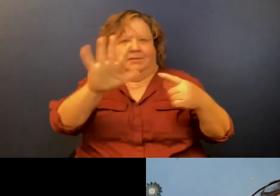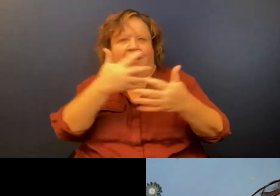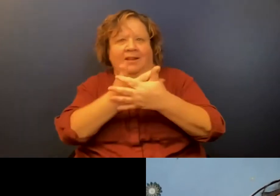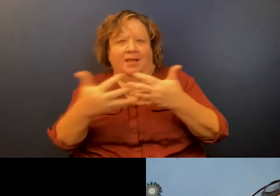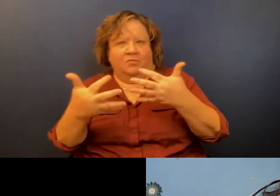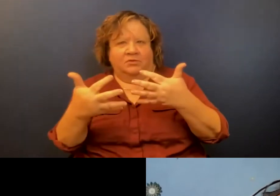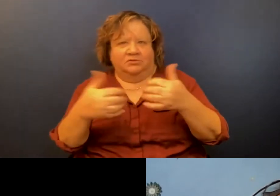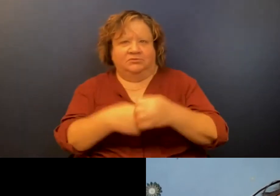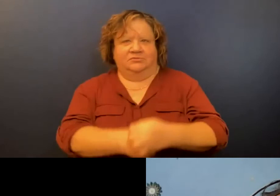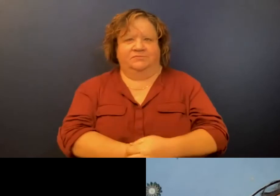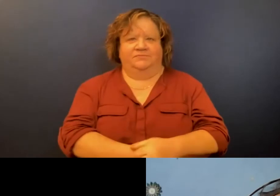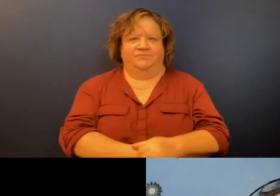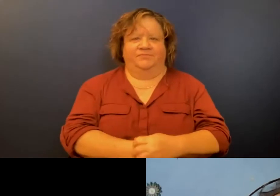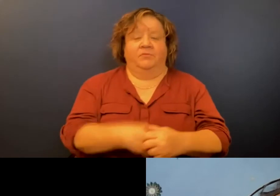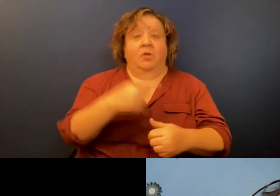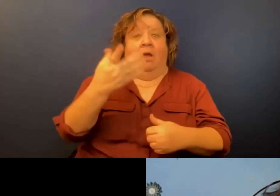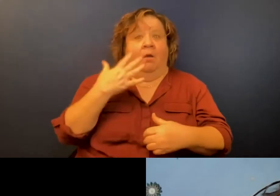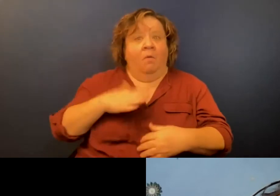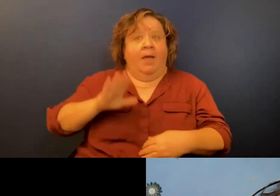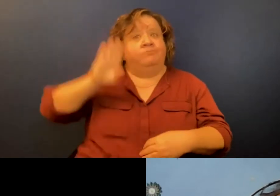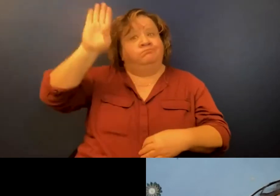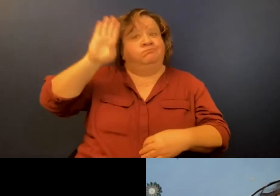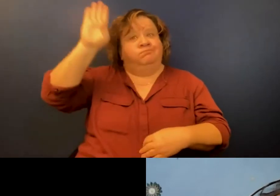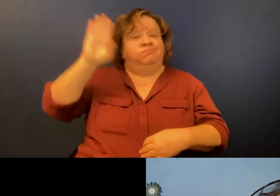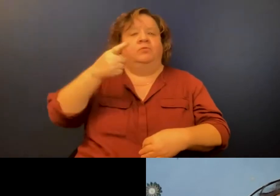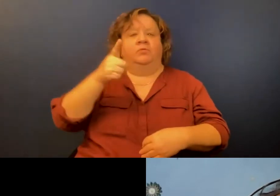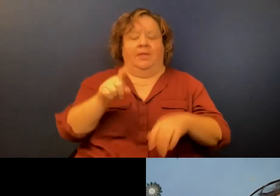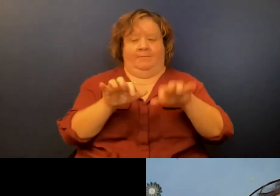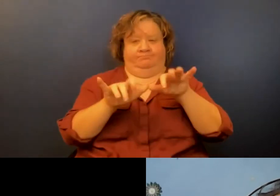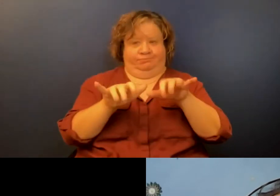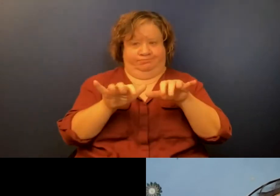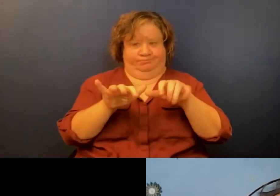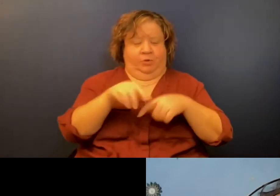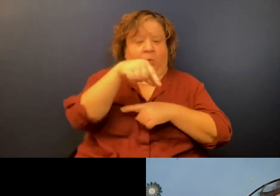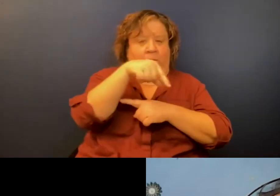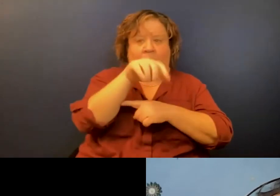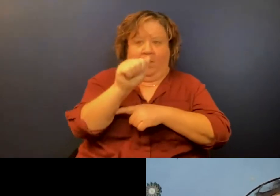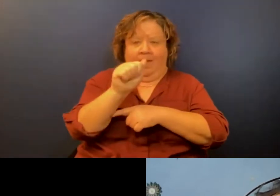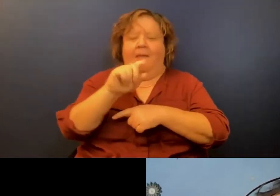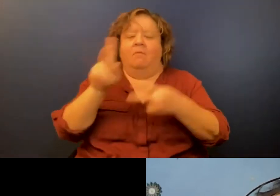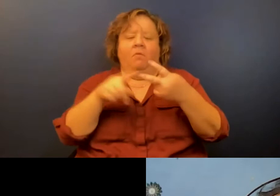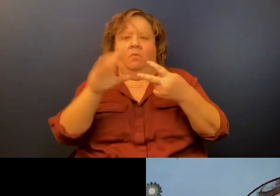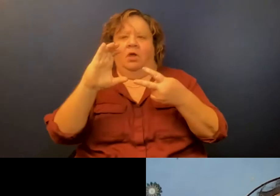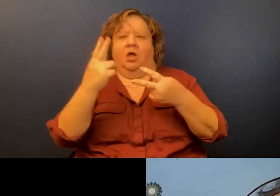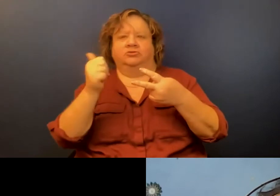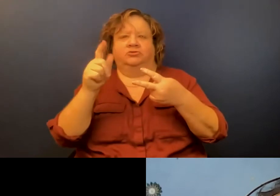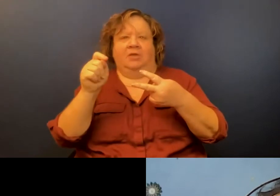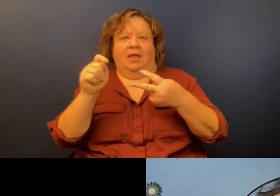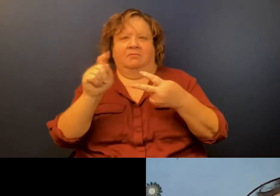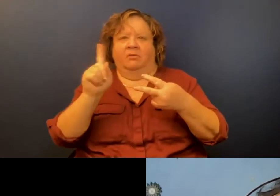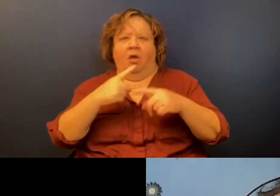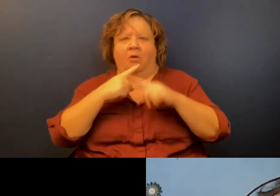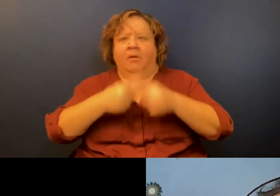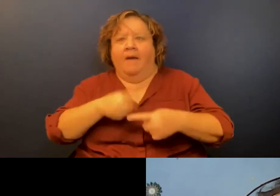via the chat box. Our team will monitor both options and will try and